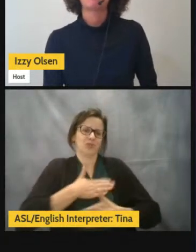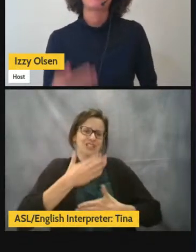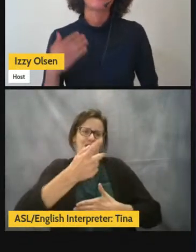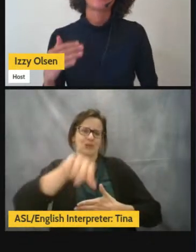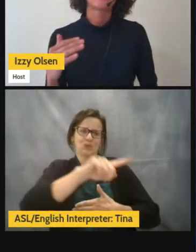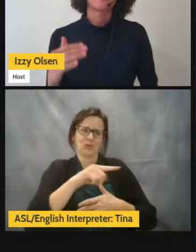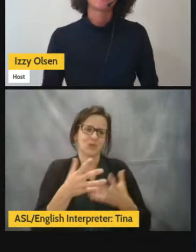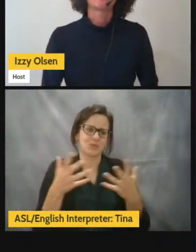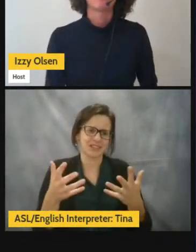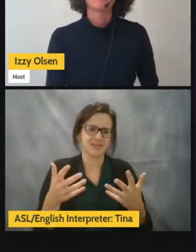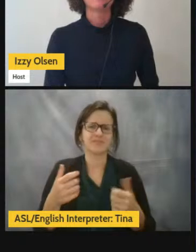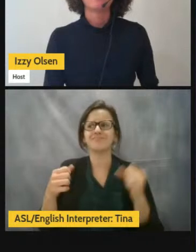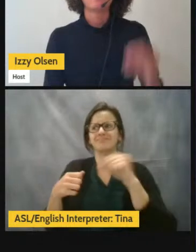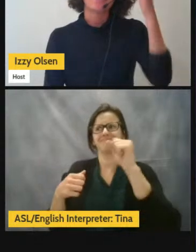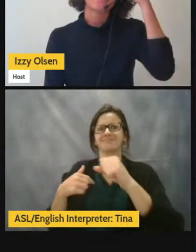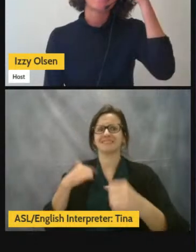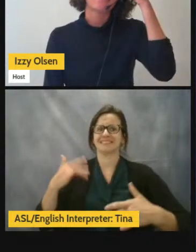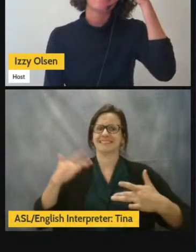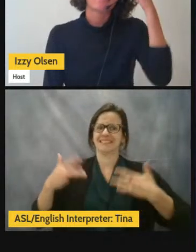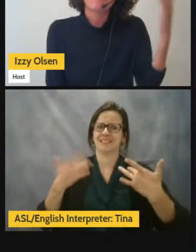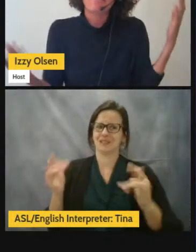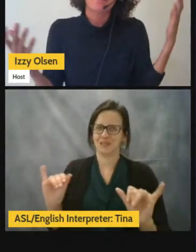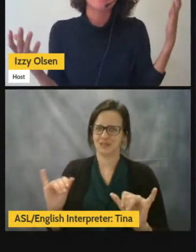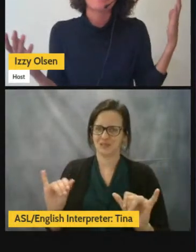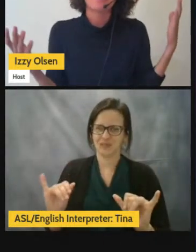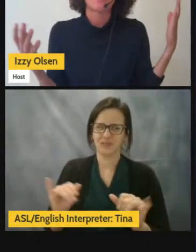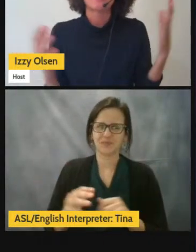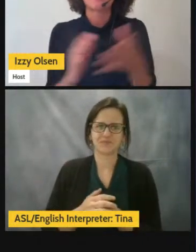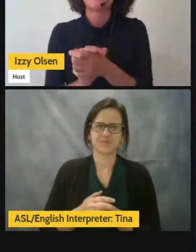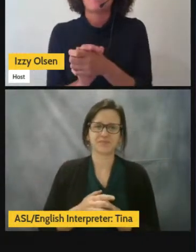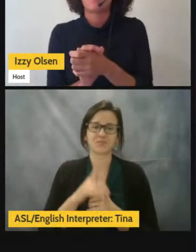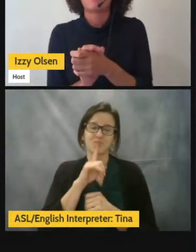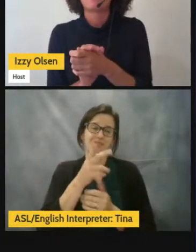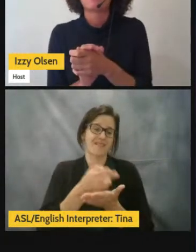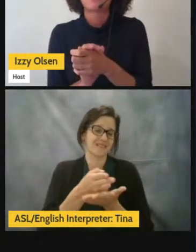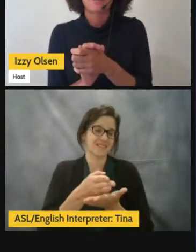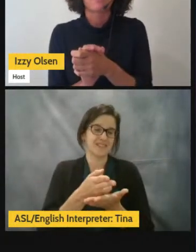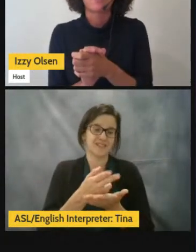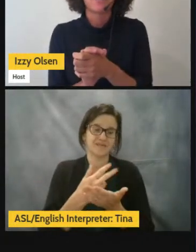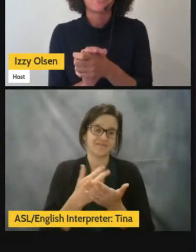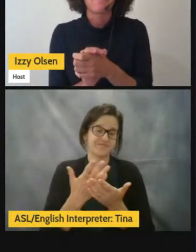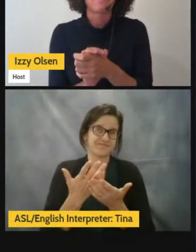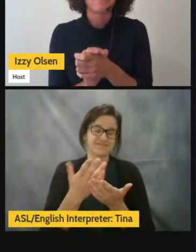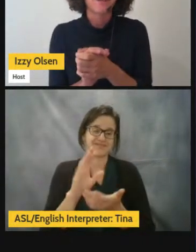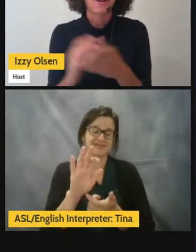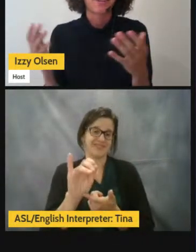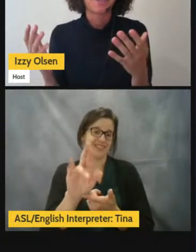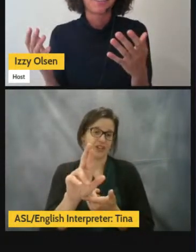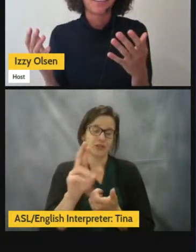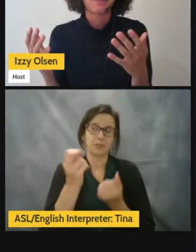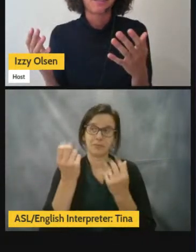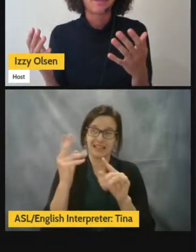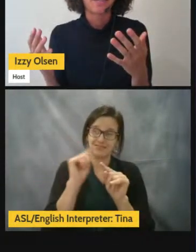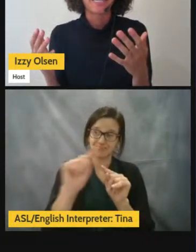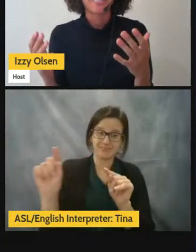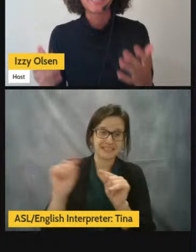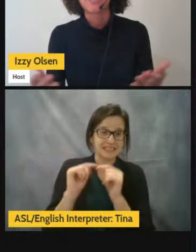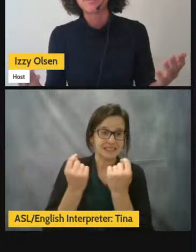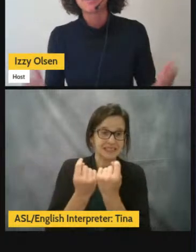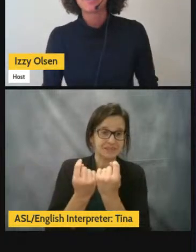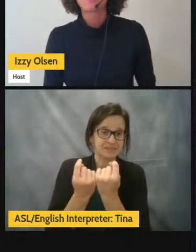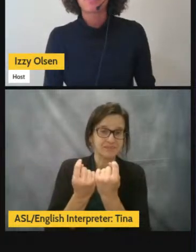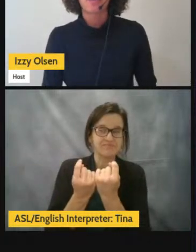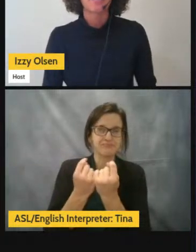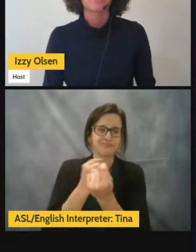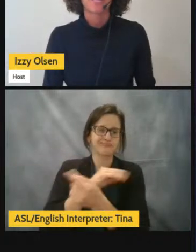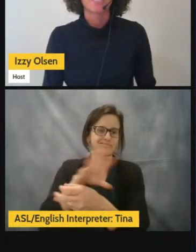Yes, I was super excited as well. But to be fair and to be honest, several of our team members are in the queer community,